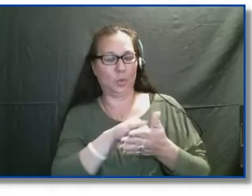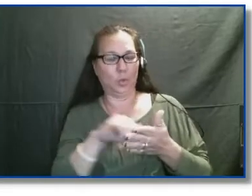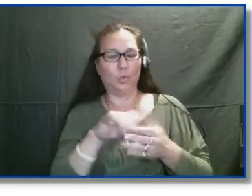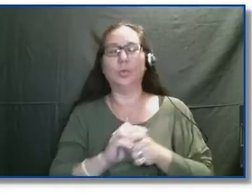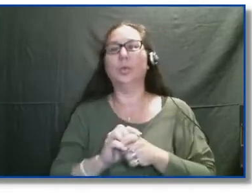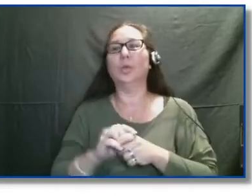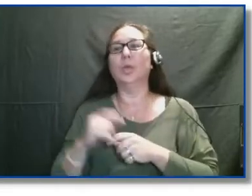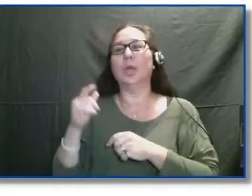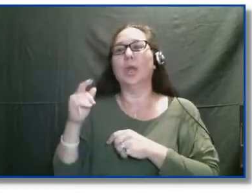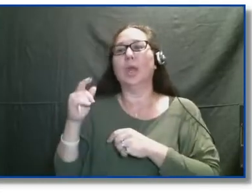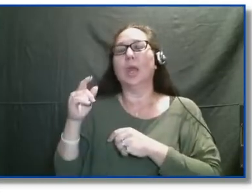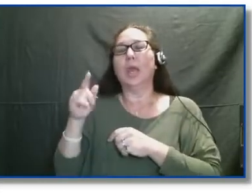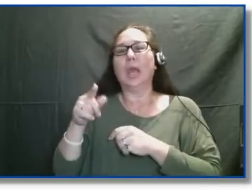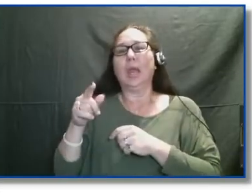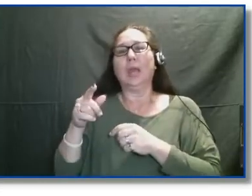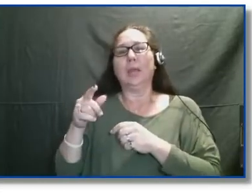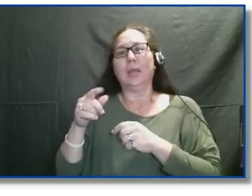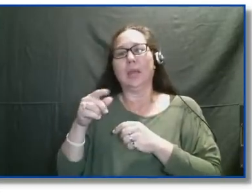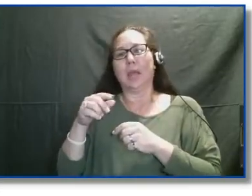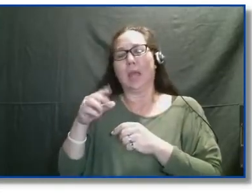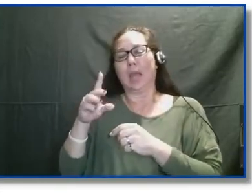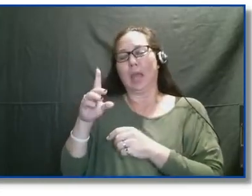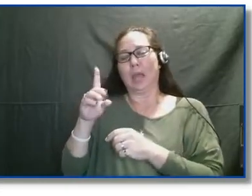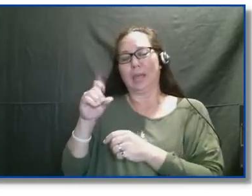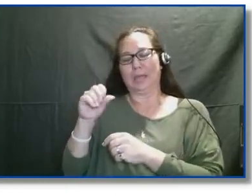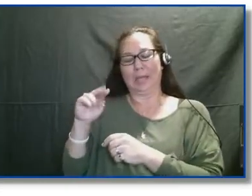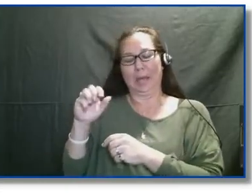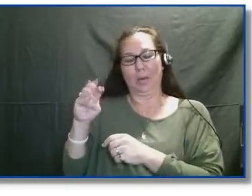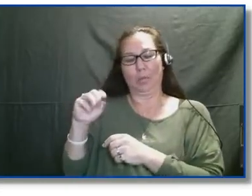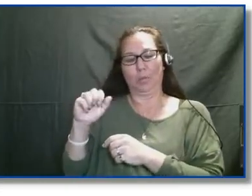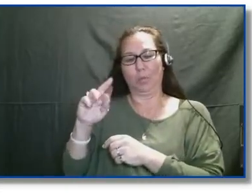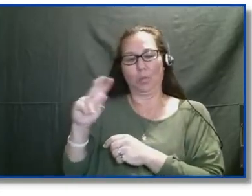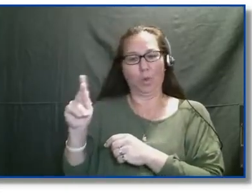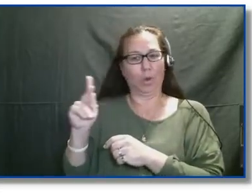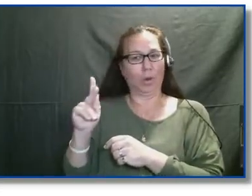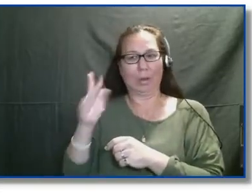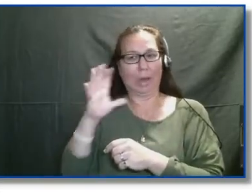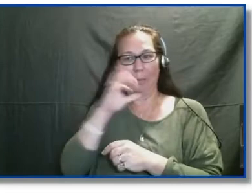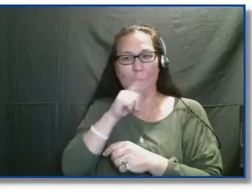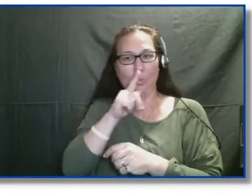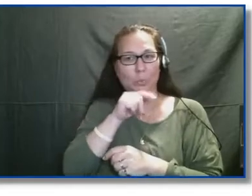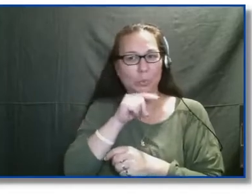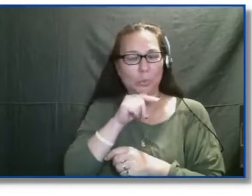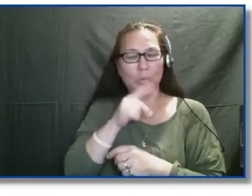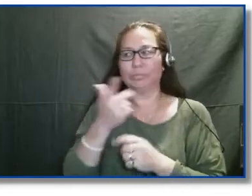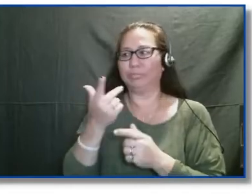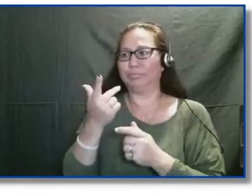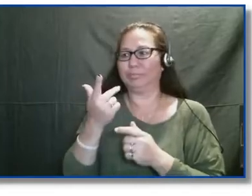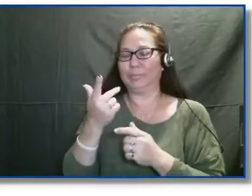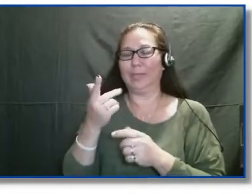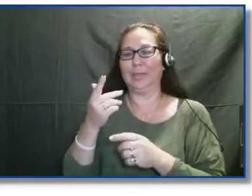Nano Building, and he was born in Denmark but lives and works in Berlin and also in Iceland.